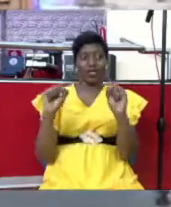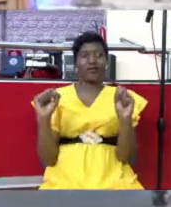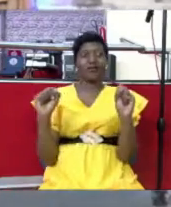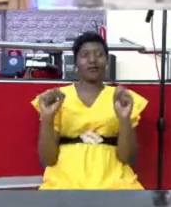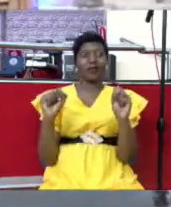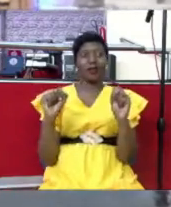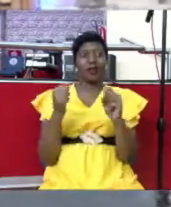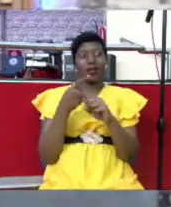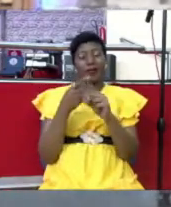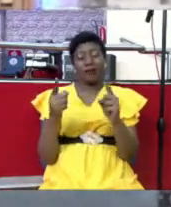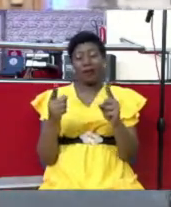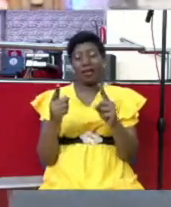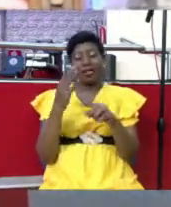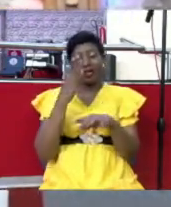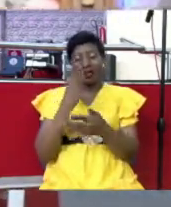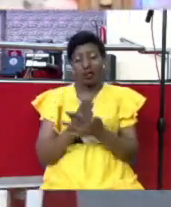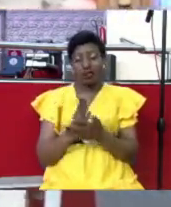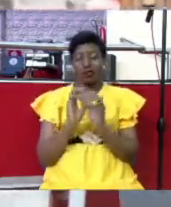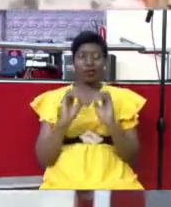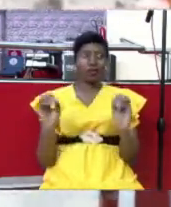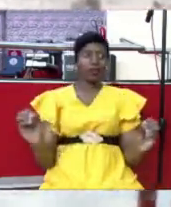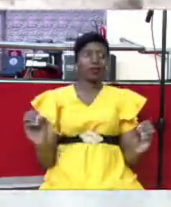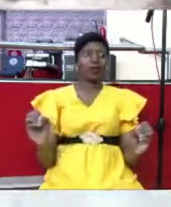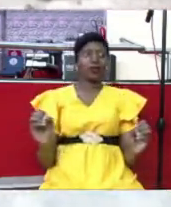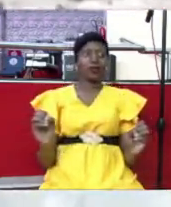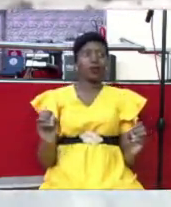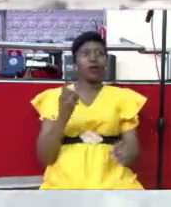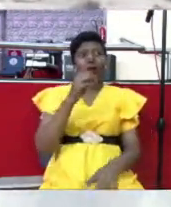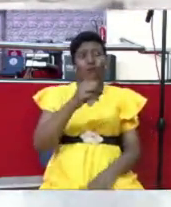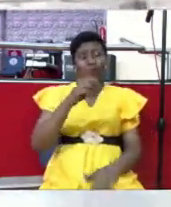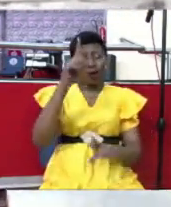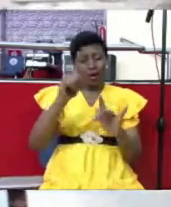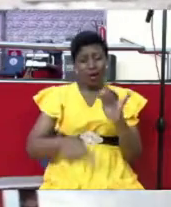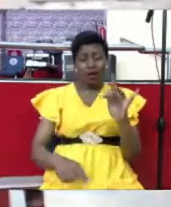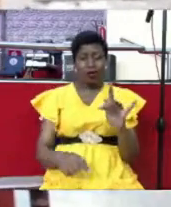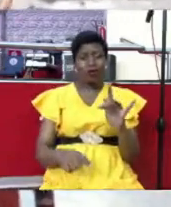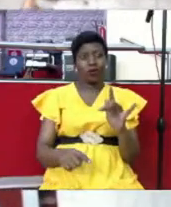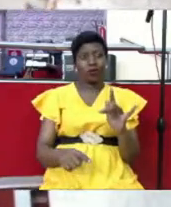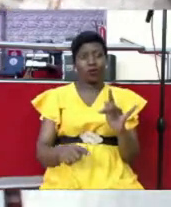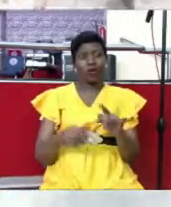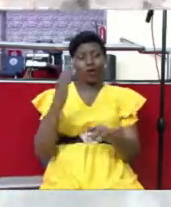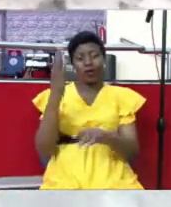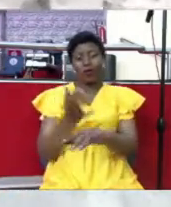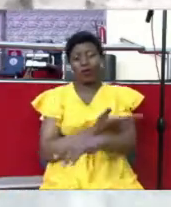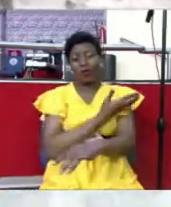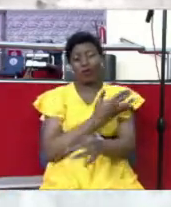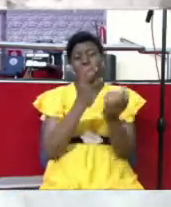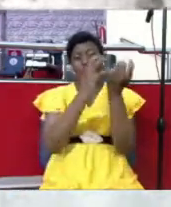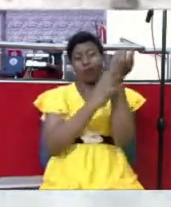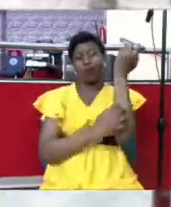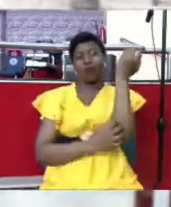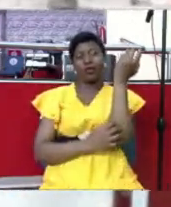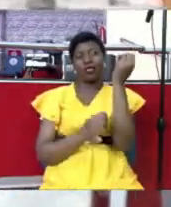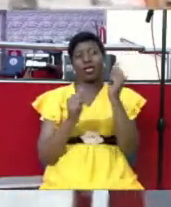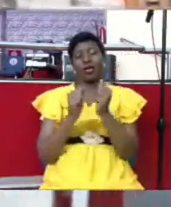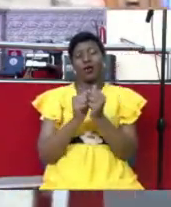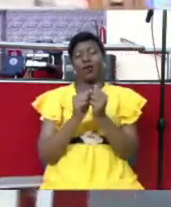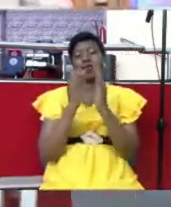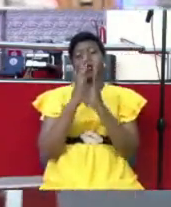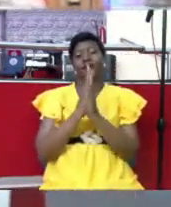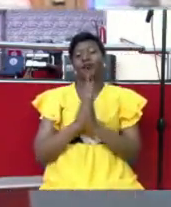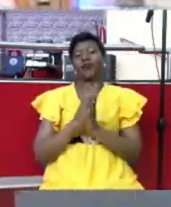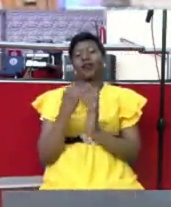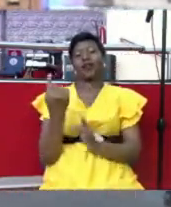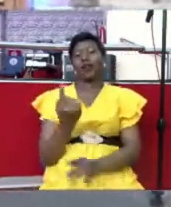si chema. You can never remove poverty with prayer. Umaskini hautaondolewa kamwe